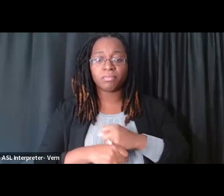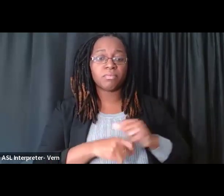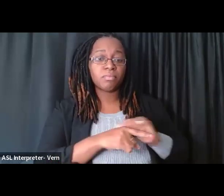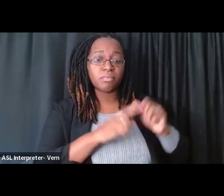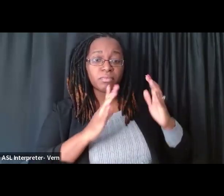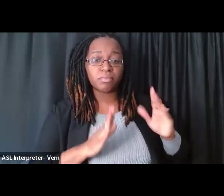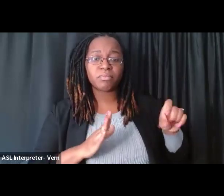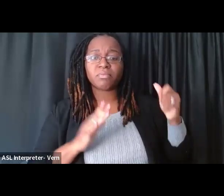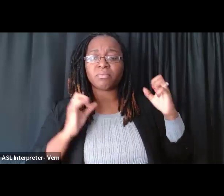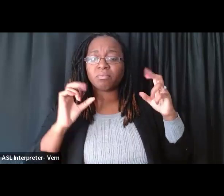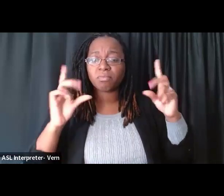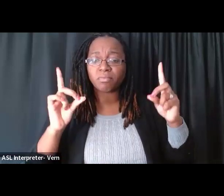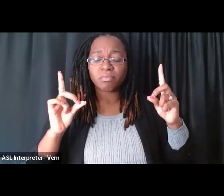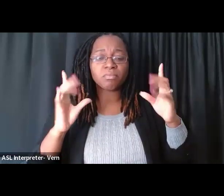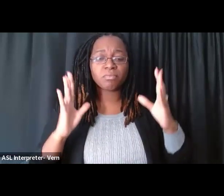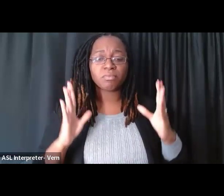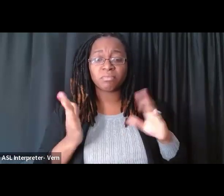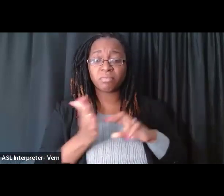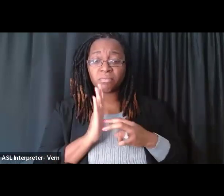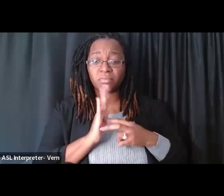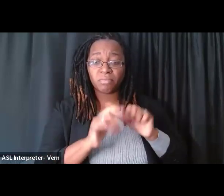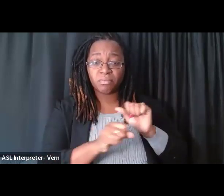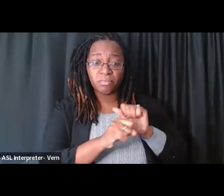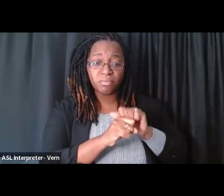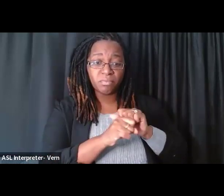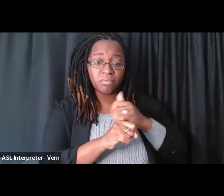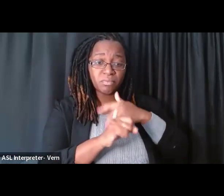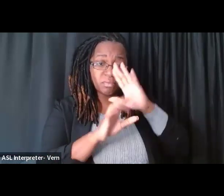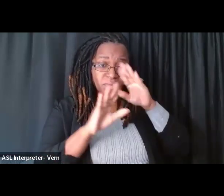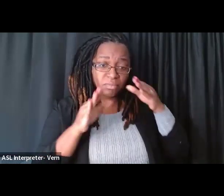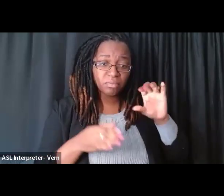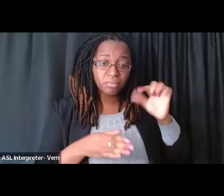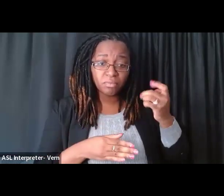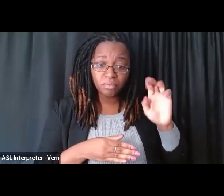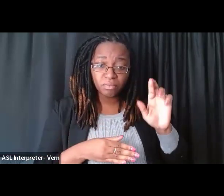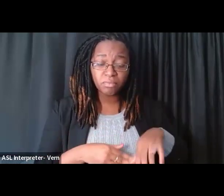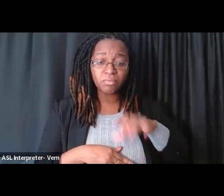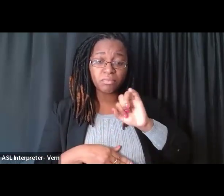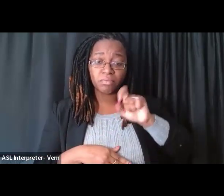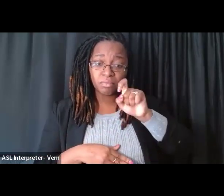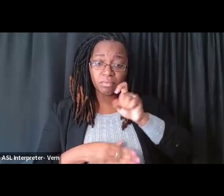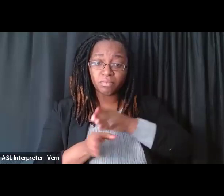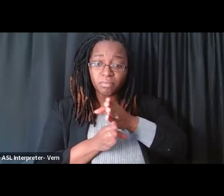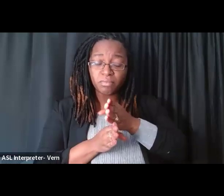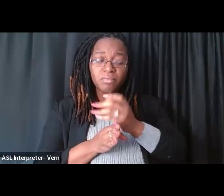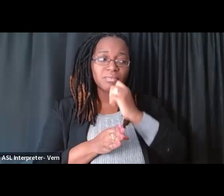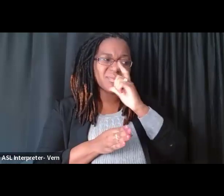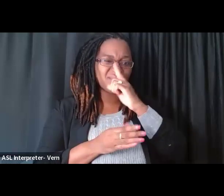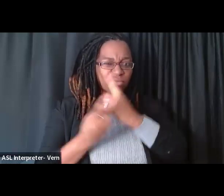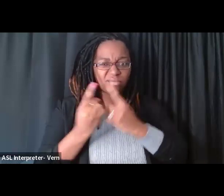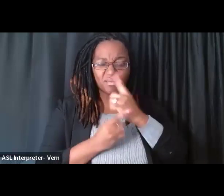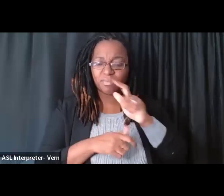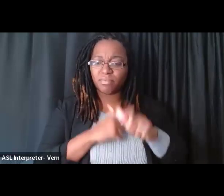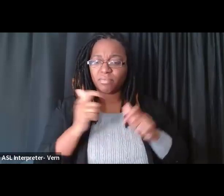that much of the work around intimacy focused on a gendered and sexuality binary without regard to the very large